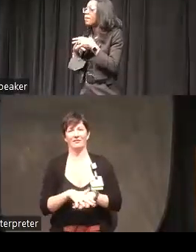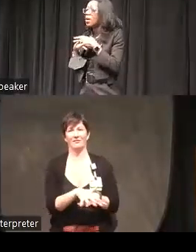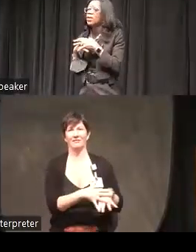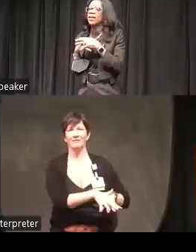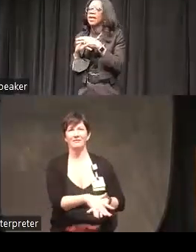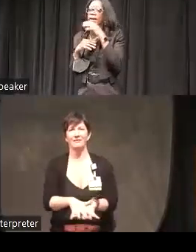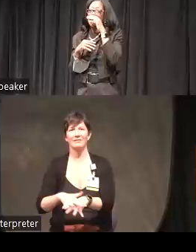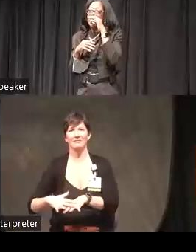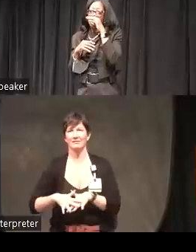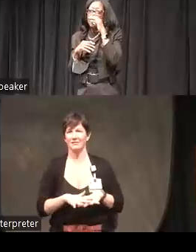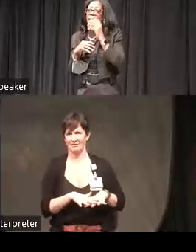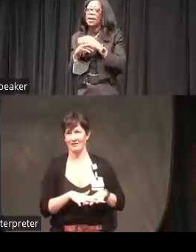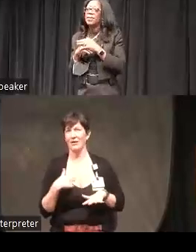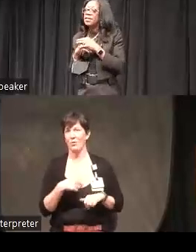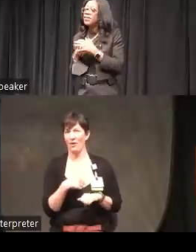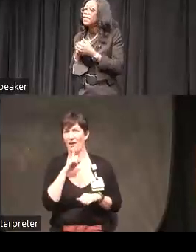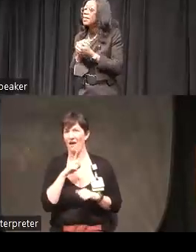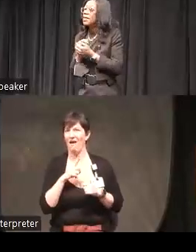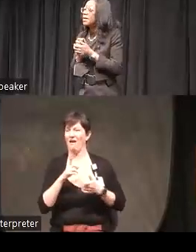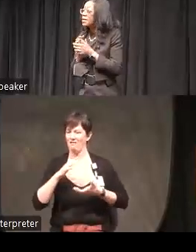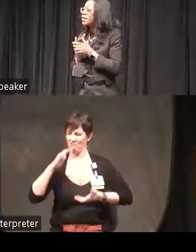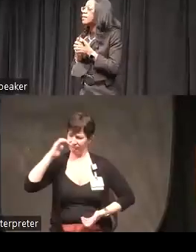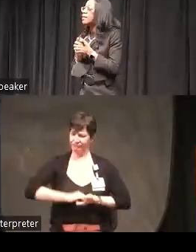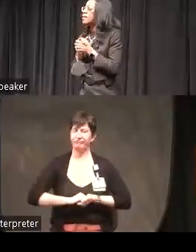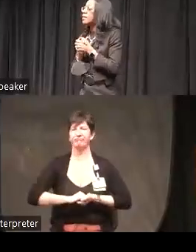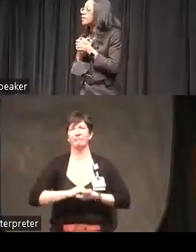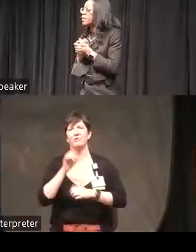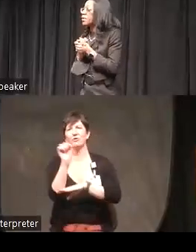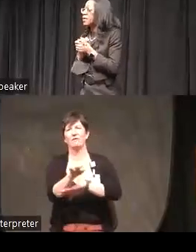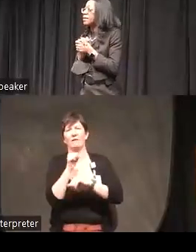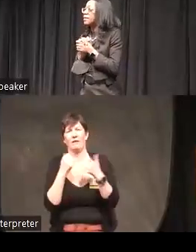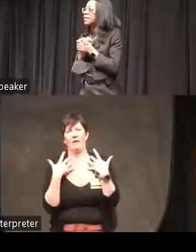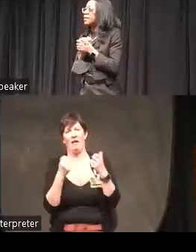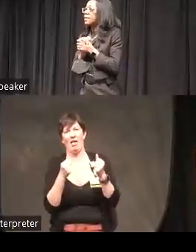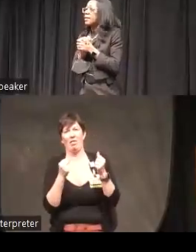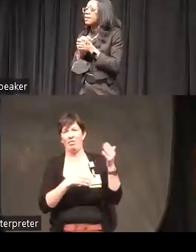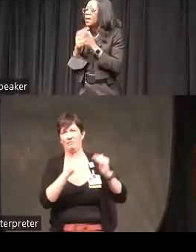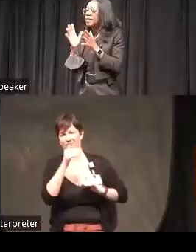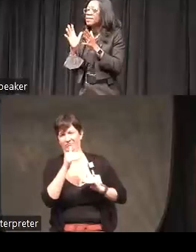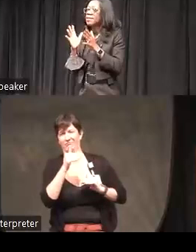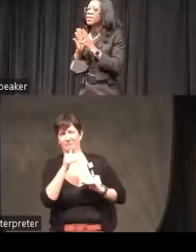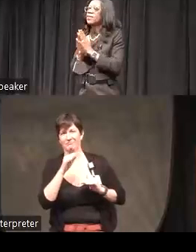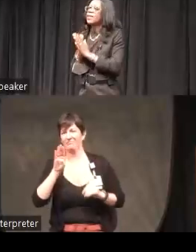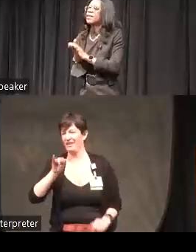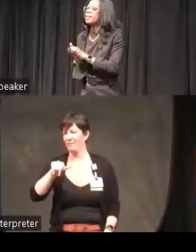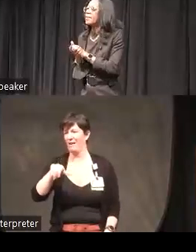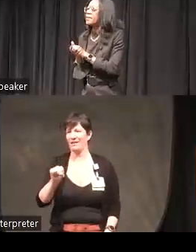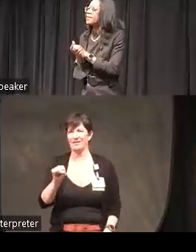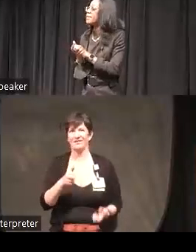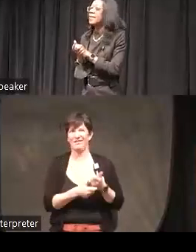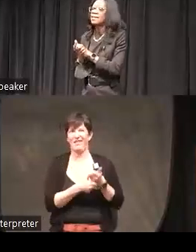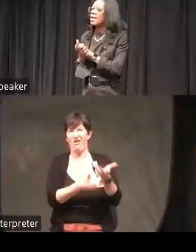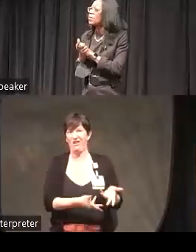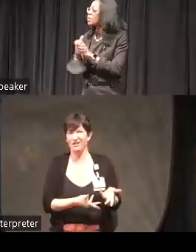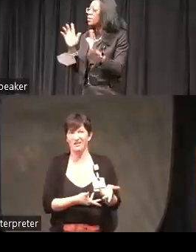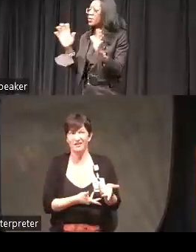and partnering to defeat health disparities and the biases that generate them is something